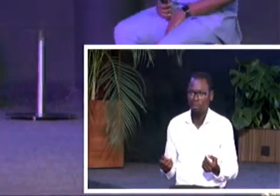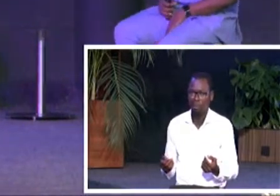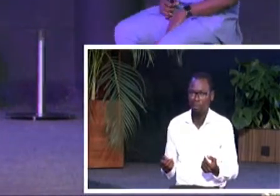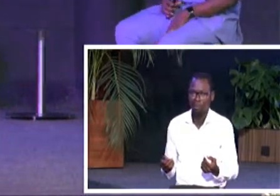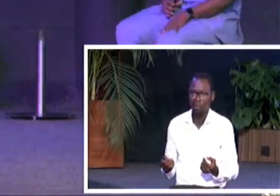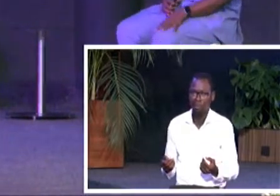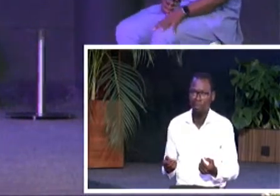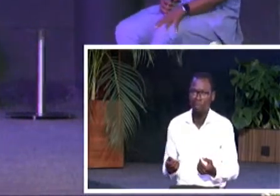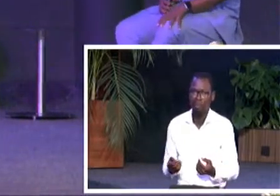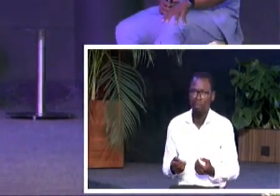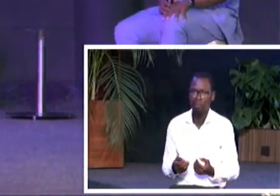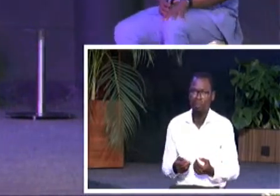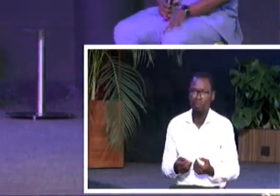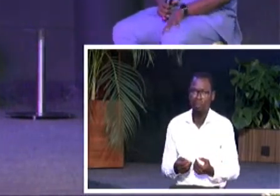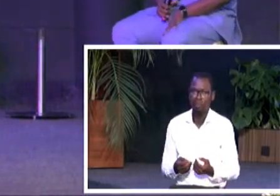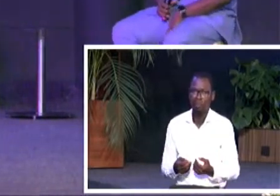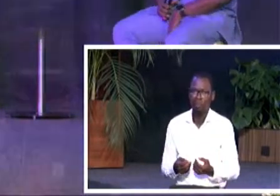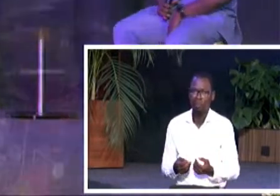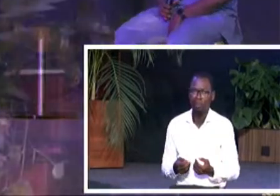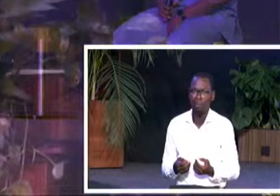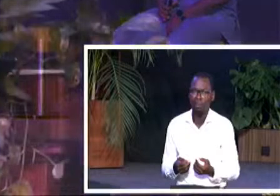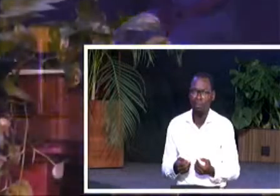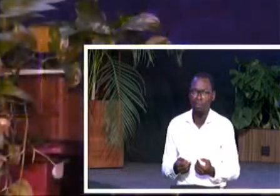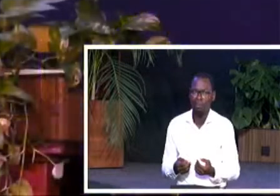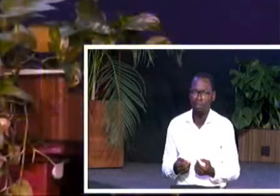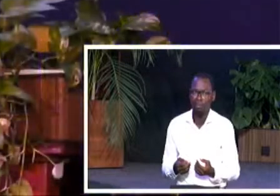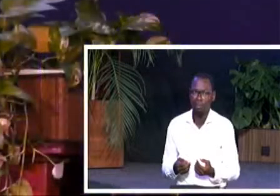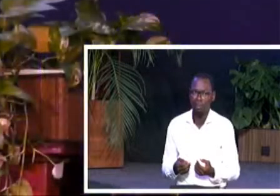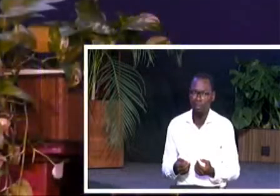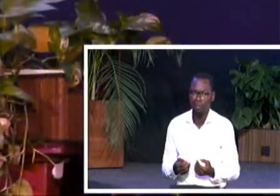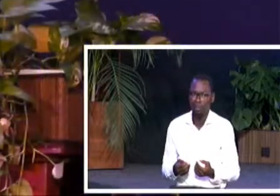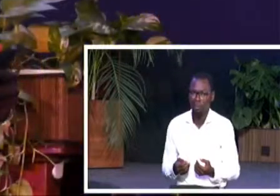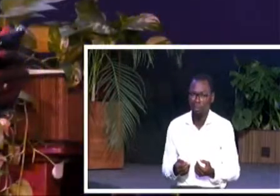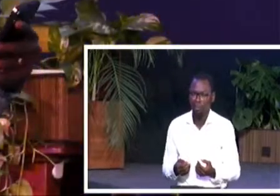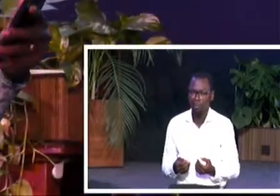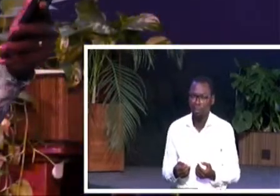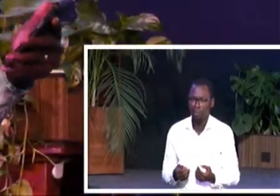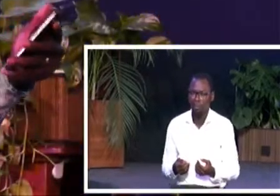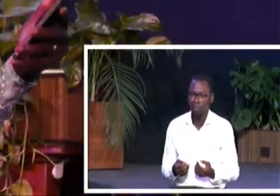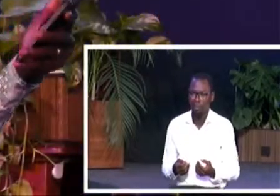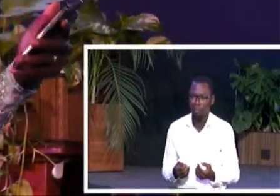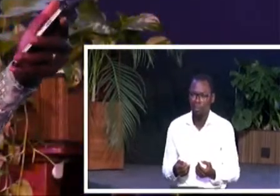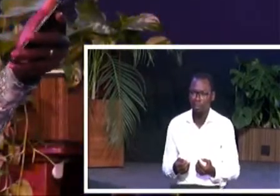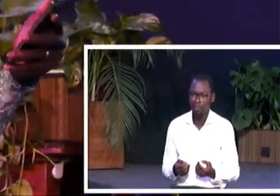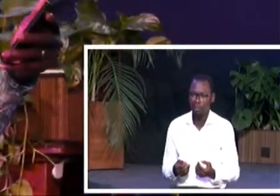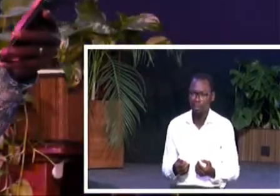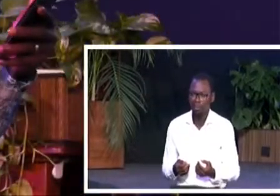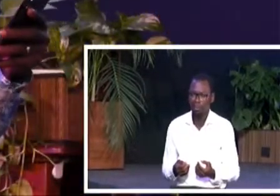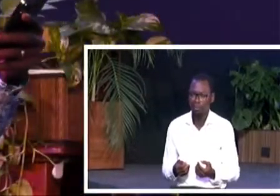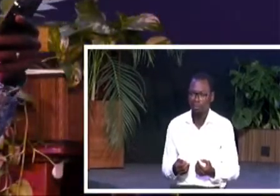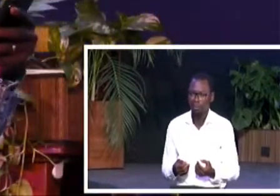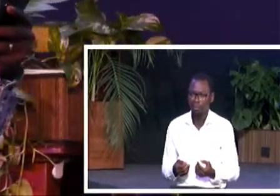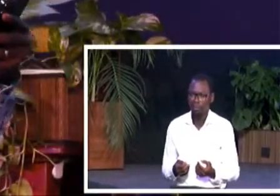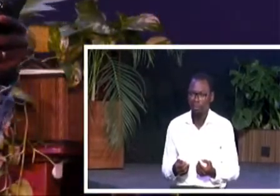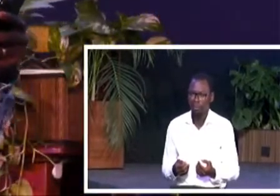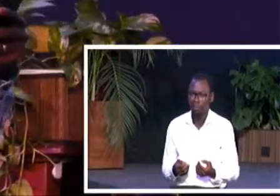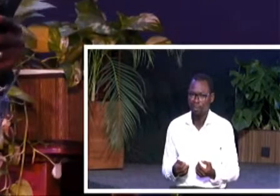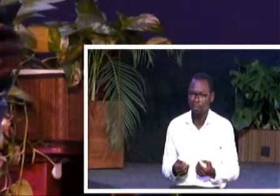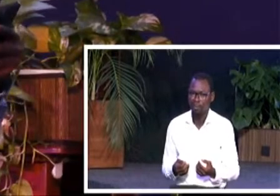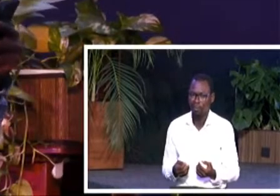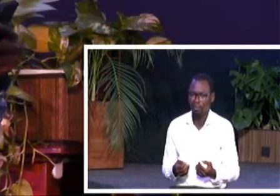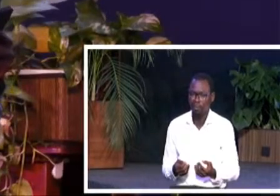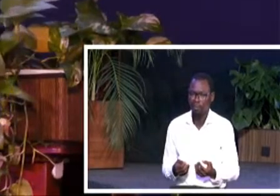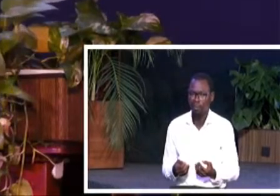Catherine, I think Richard wanted to know, when you say you support, you patronize other